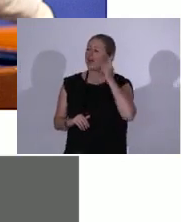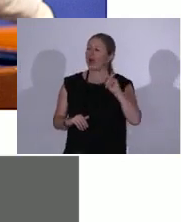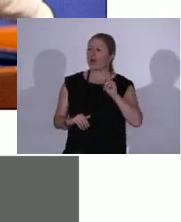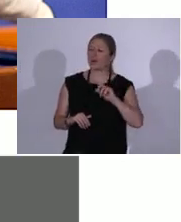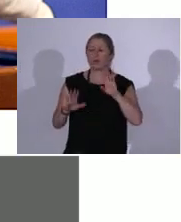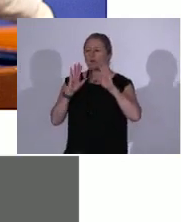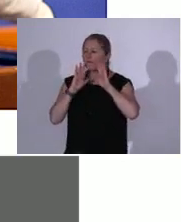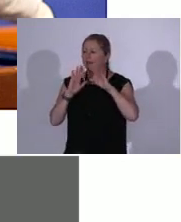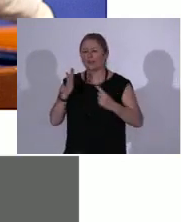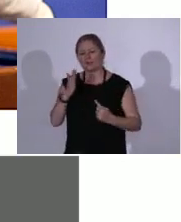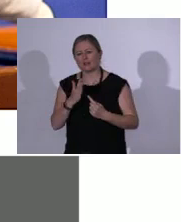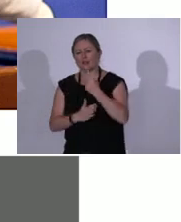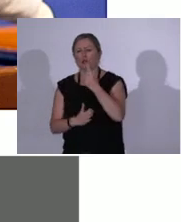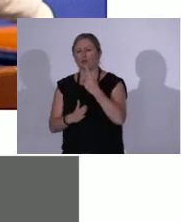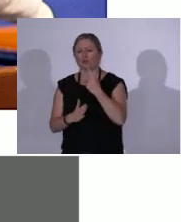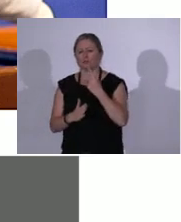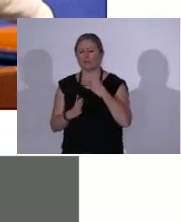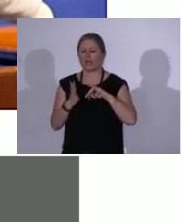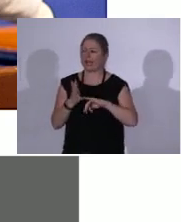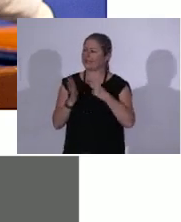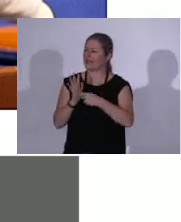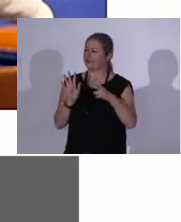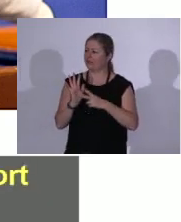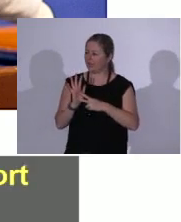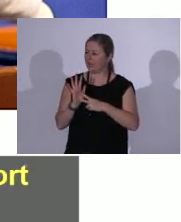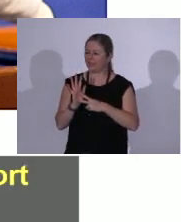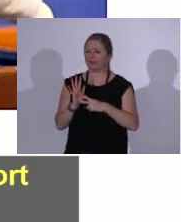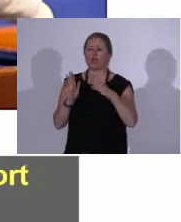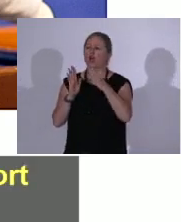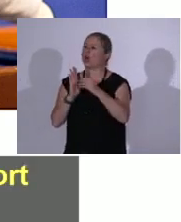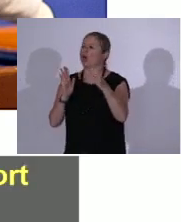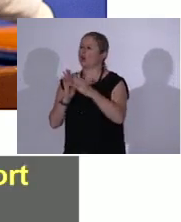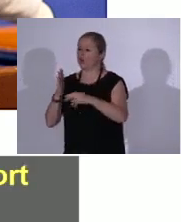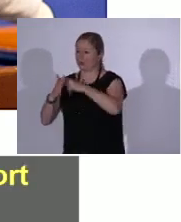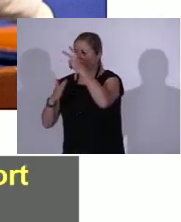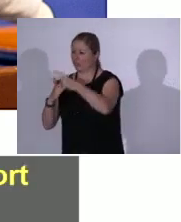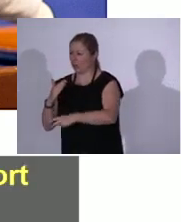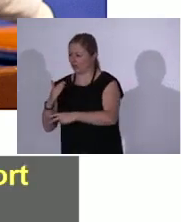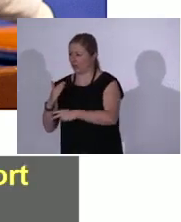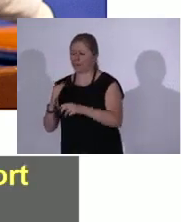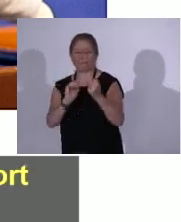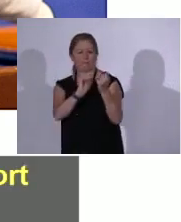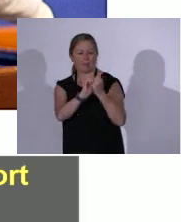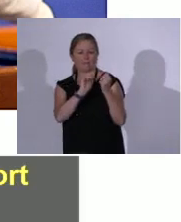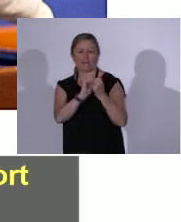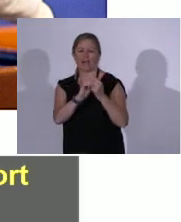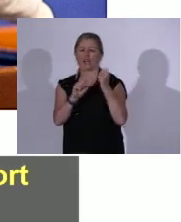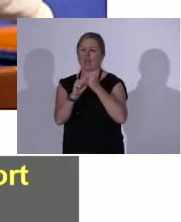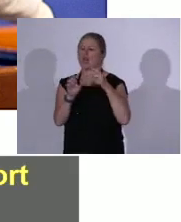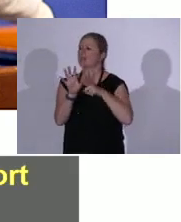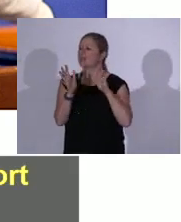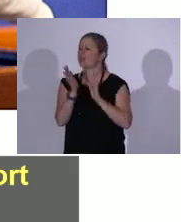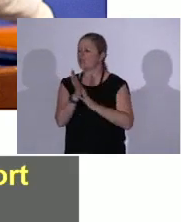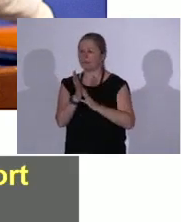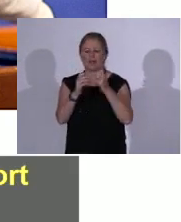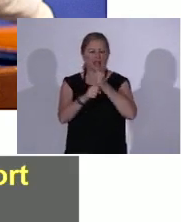fantastic opportunity from Sport and Recreation Victoria is to replicate that program model, partnering our gymnastics clubs with